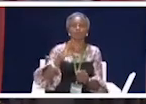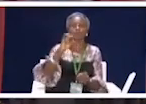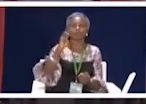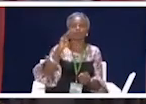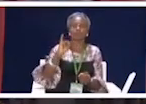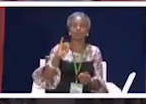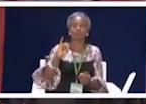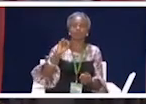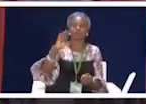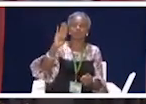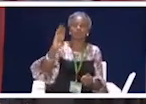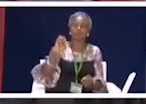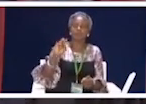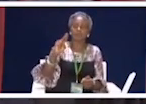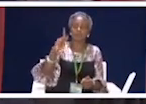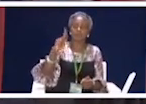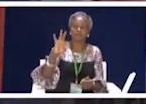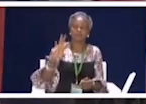omnibenevolent.